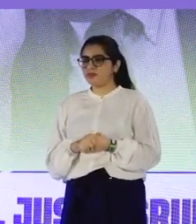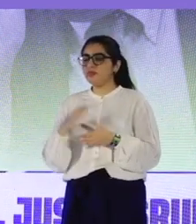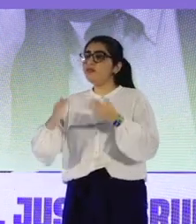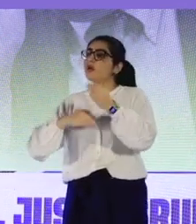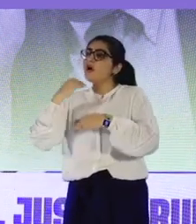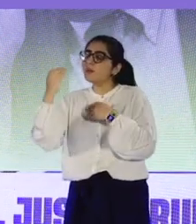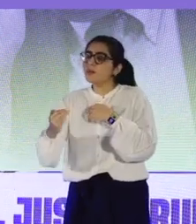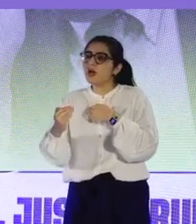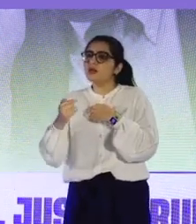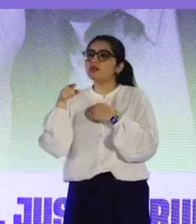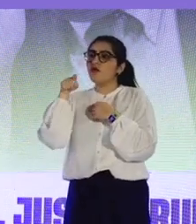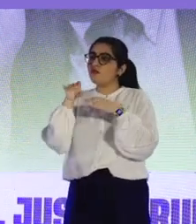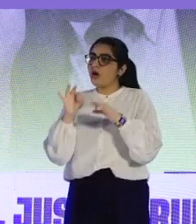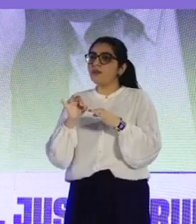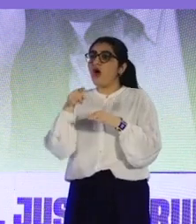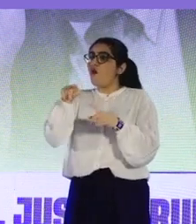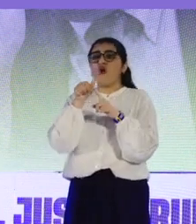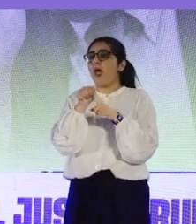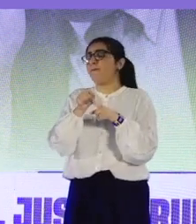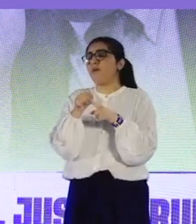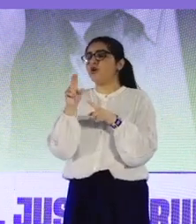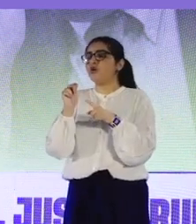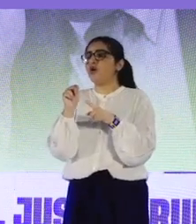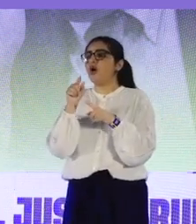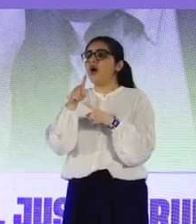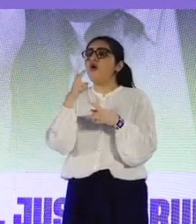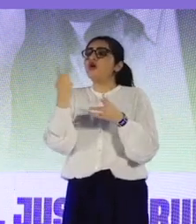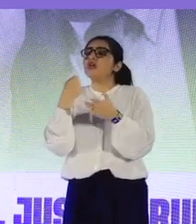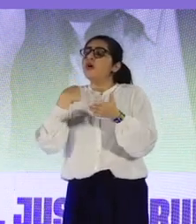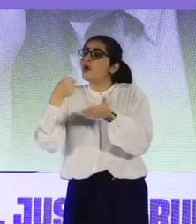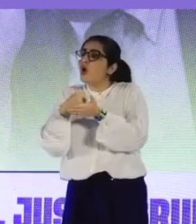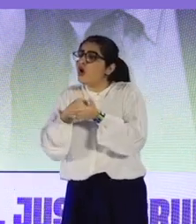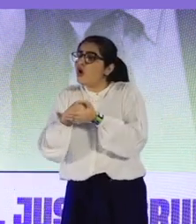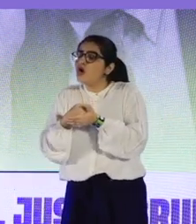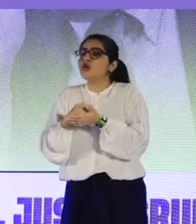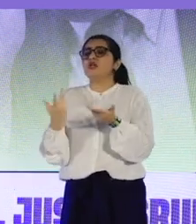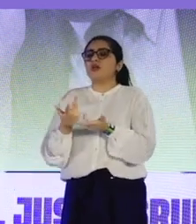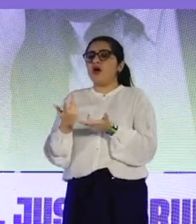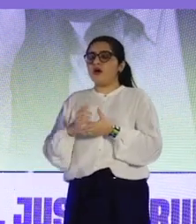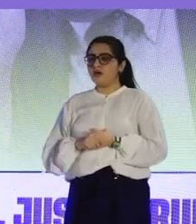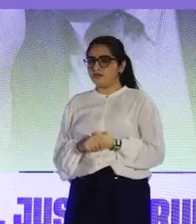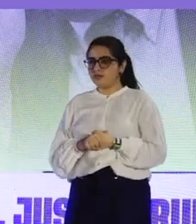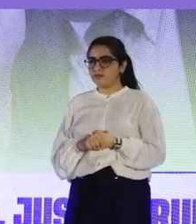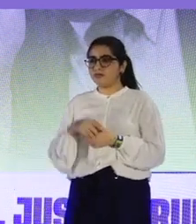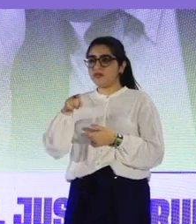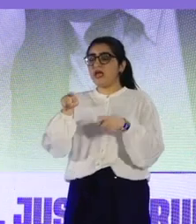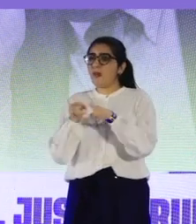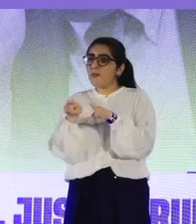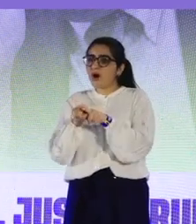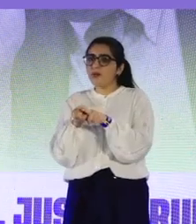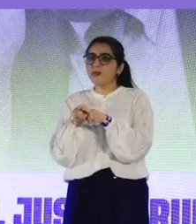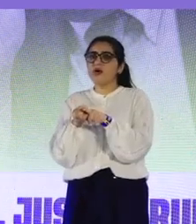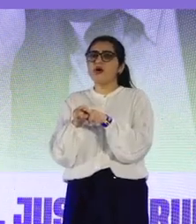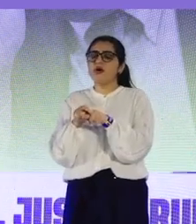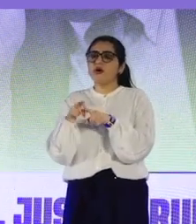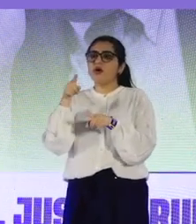recommendations came out of that. But that's not the point. The point is we tried a lot of listening. This picture, by the way, was done right outside Peshawar